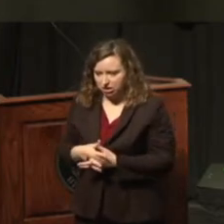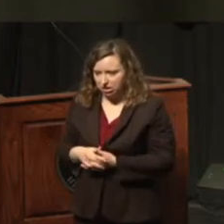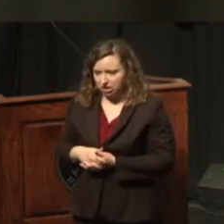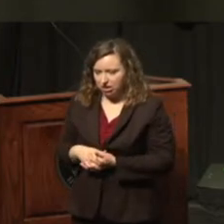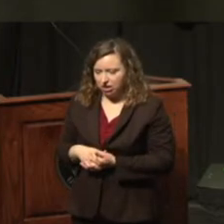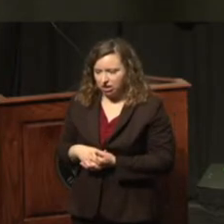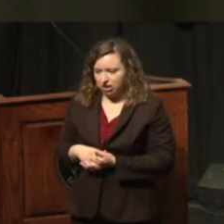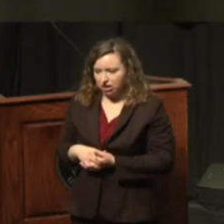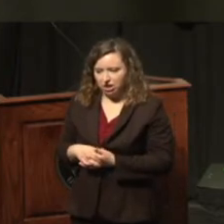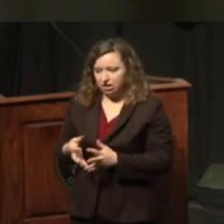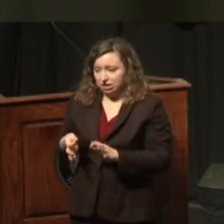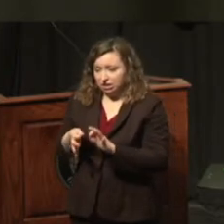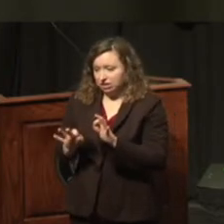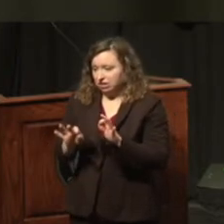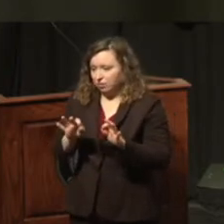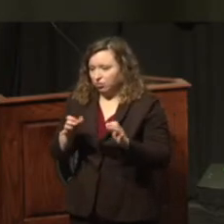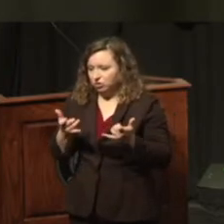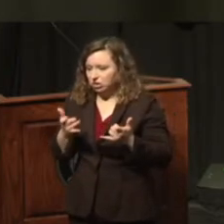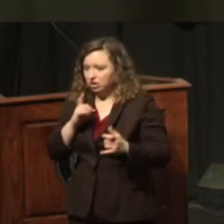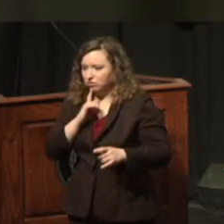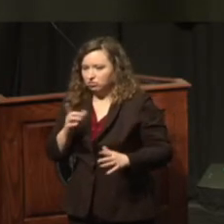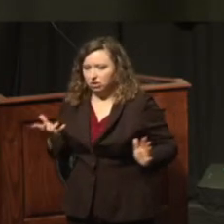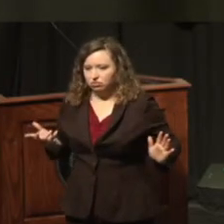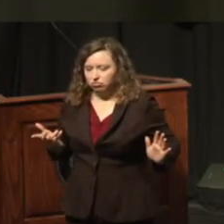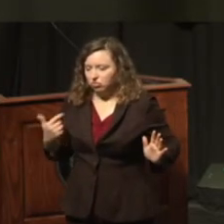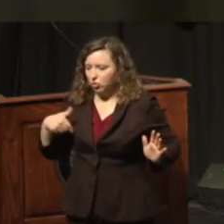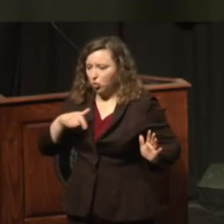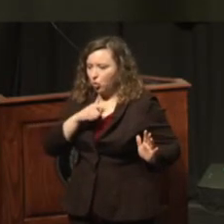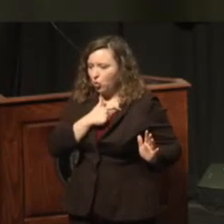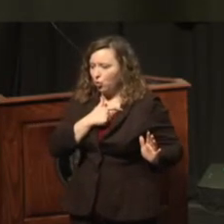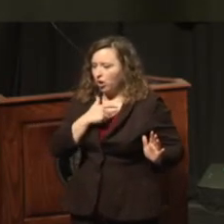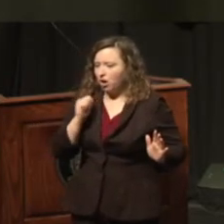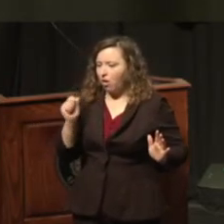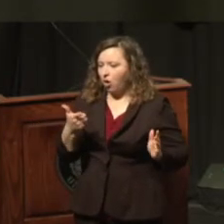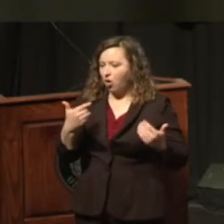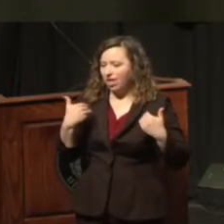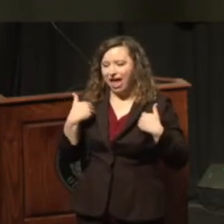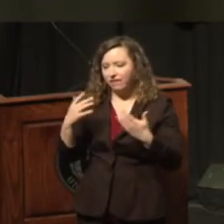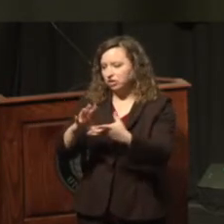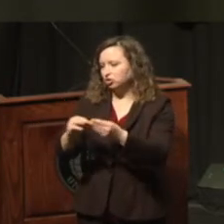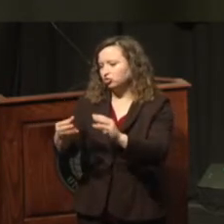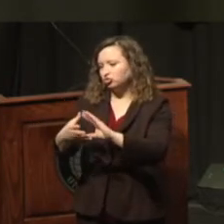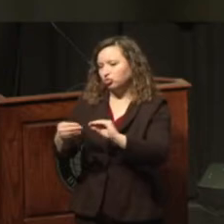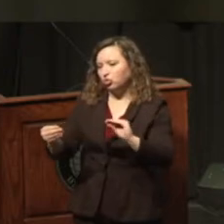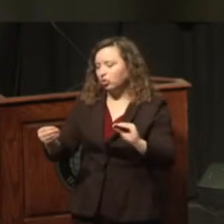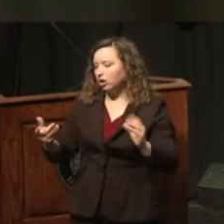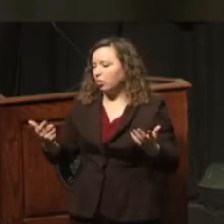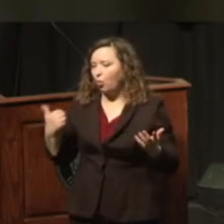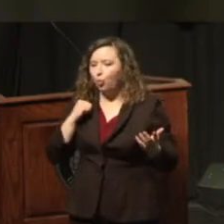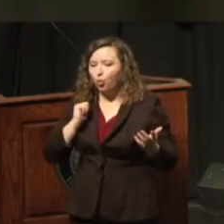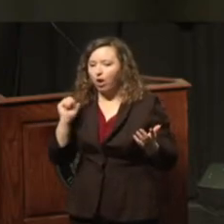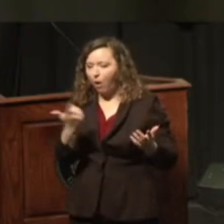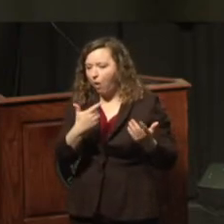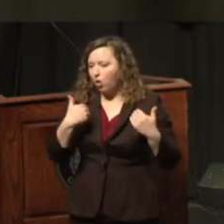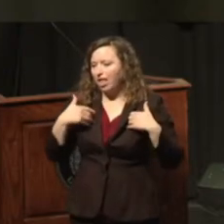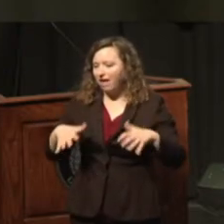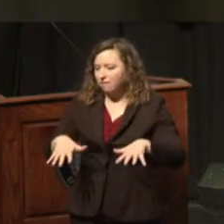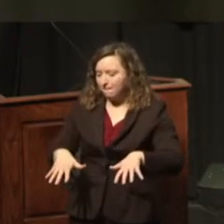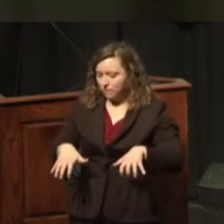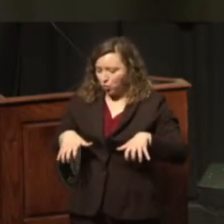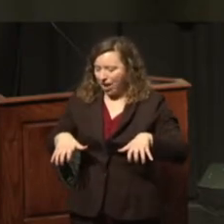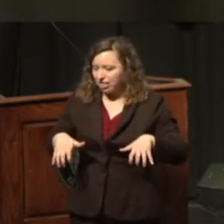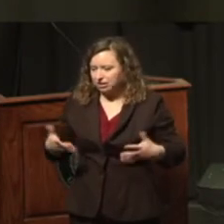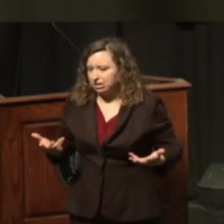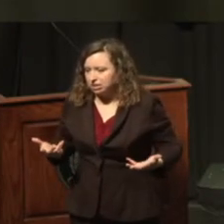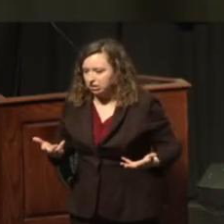simple today, right? It's very simple. We all have a story. We all have a paralysis. How are you going to deal with